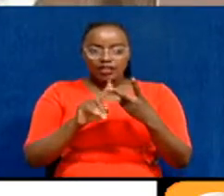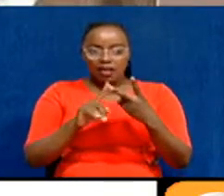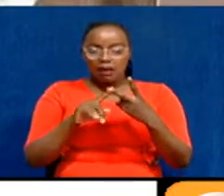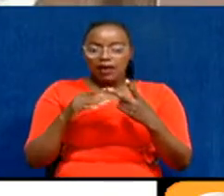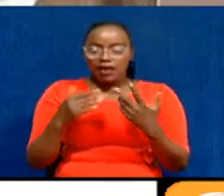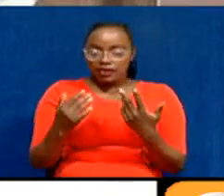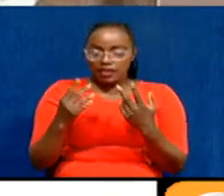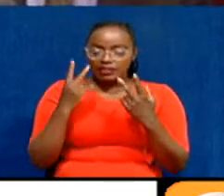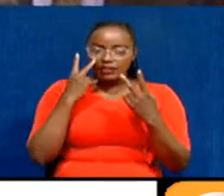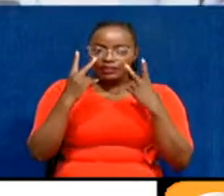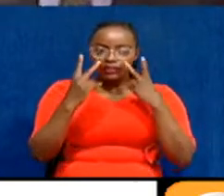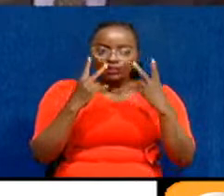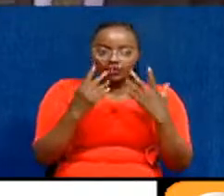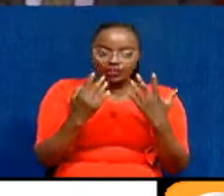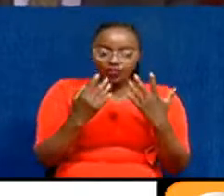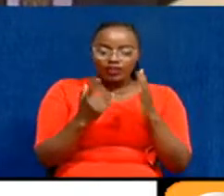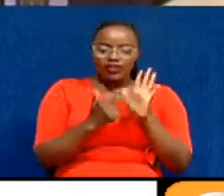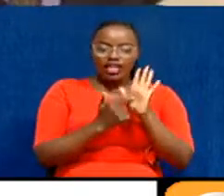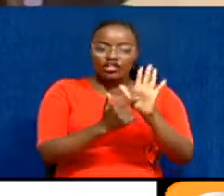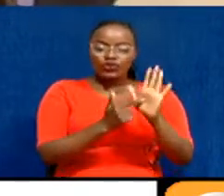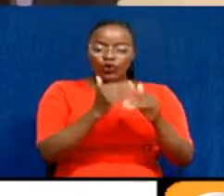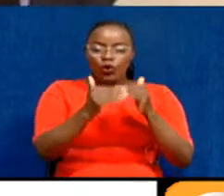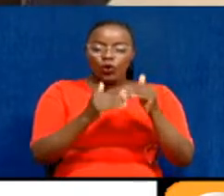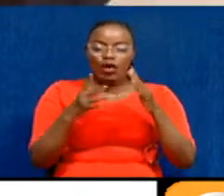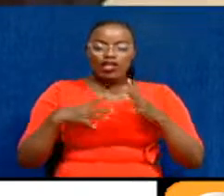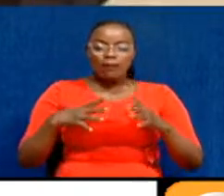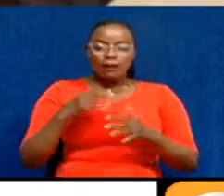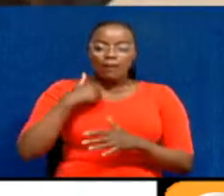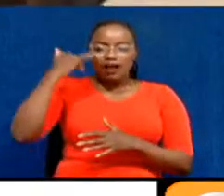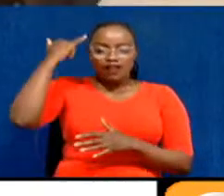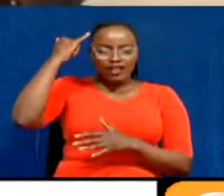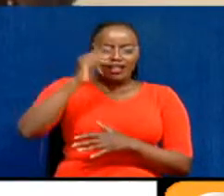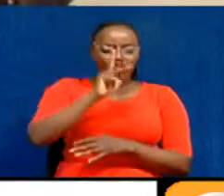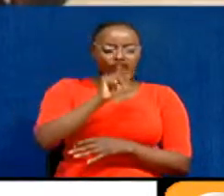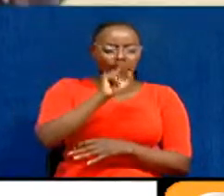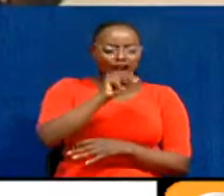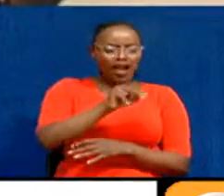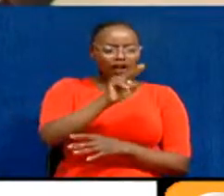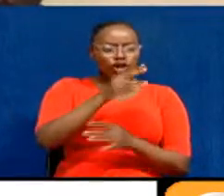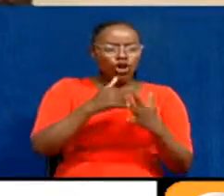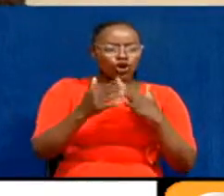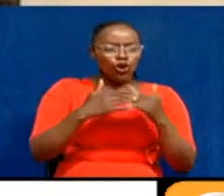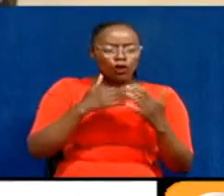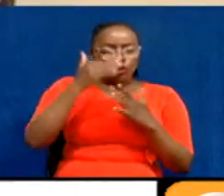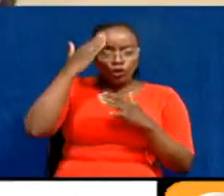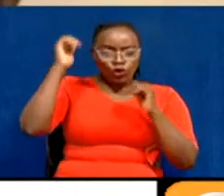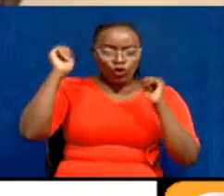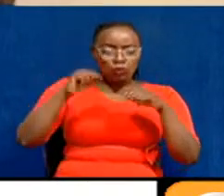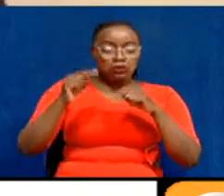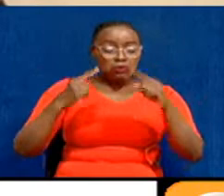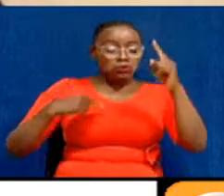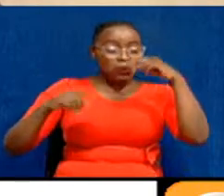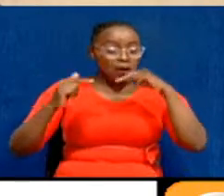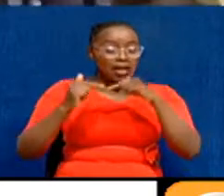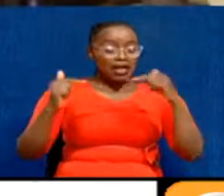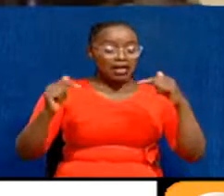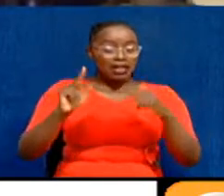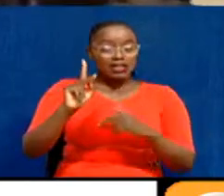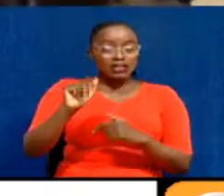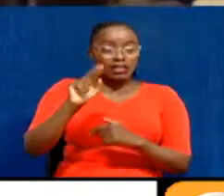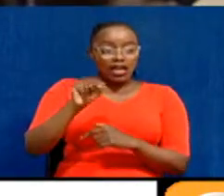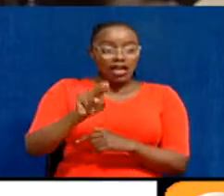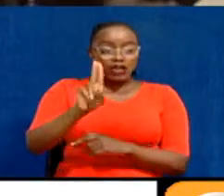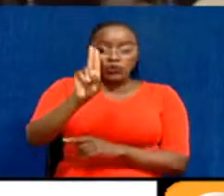invincible impression that everyone had of KANU. Nobody knew it was possible to defeat the